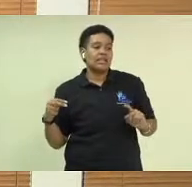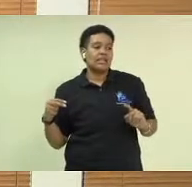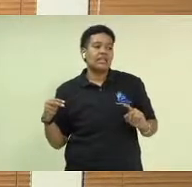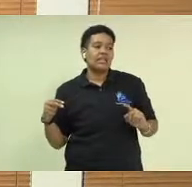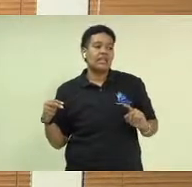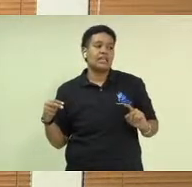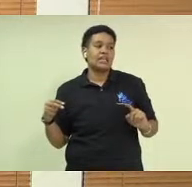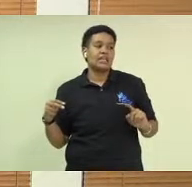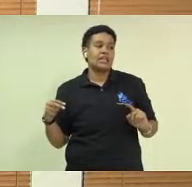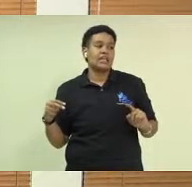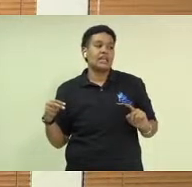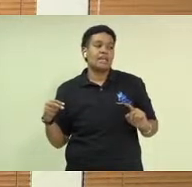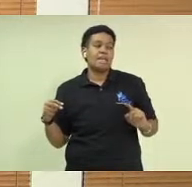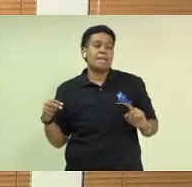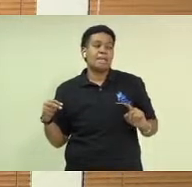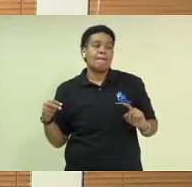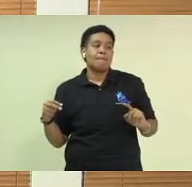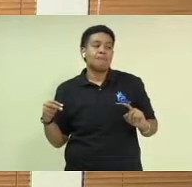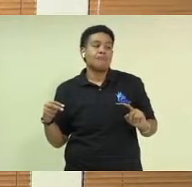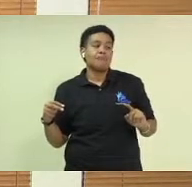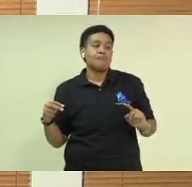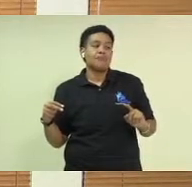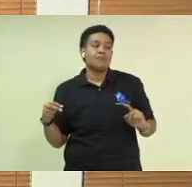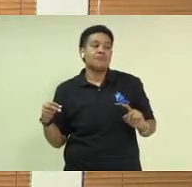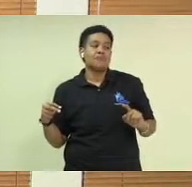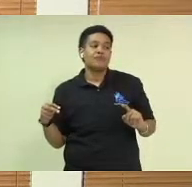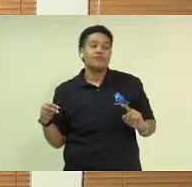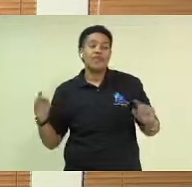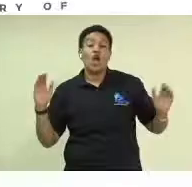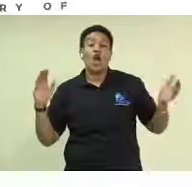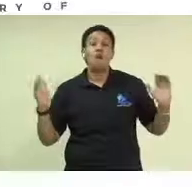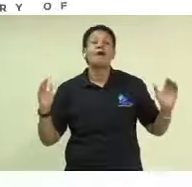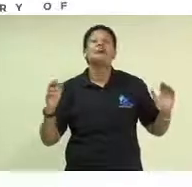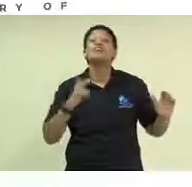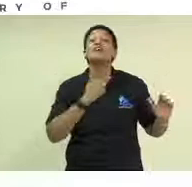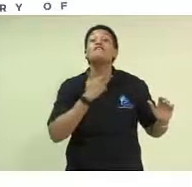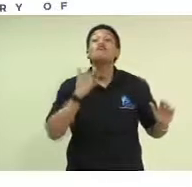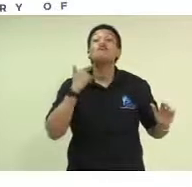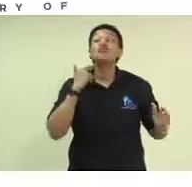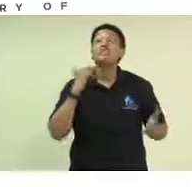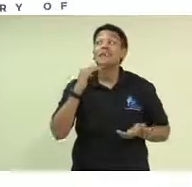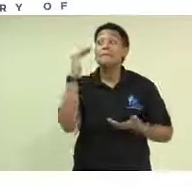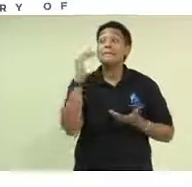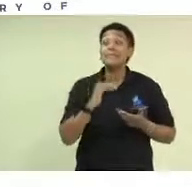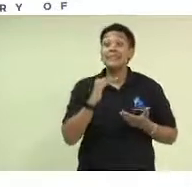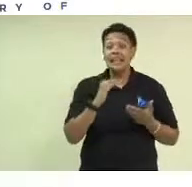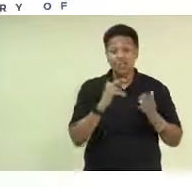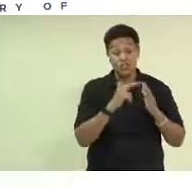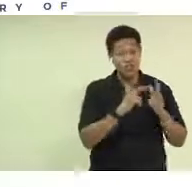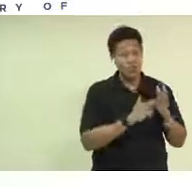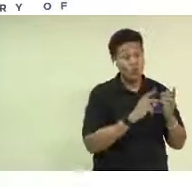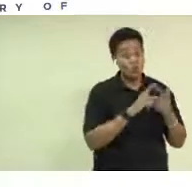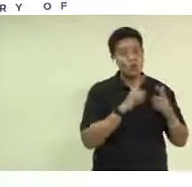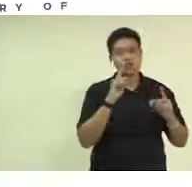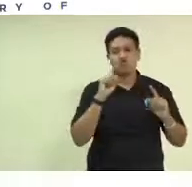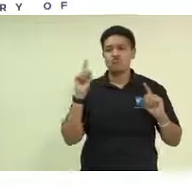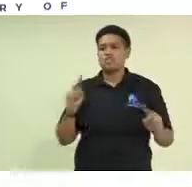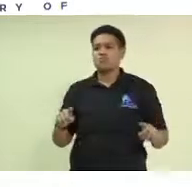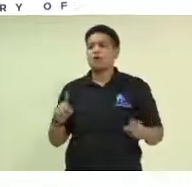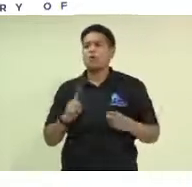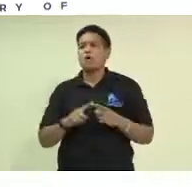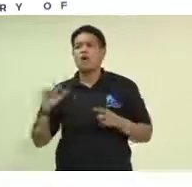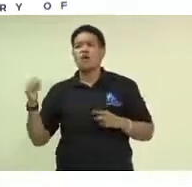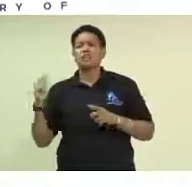a comparison of the risk mitigation measure and the response. But there are